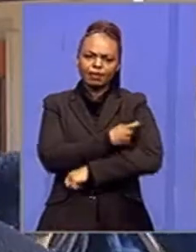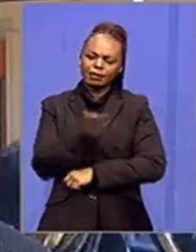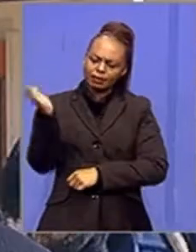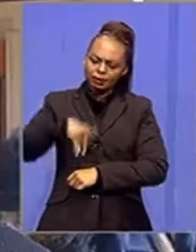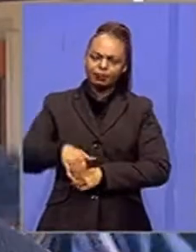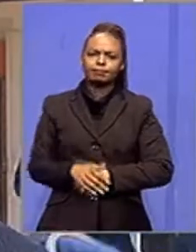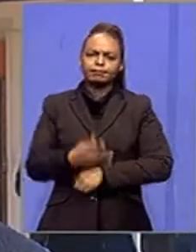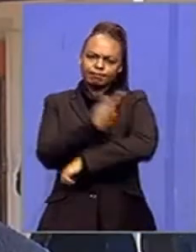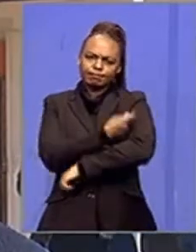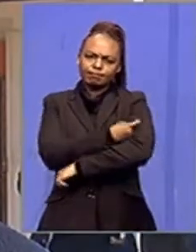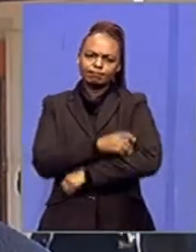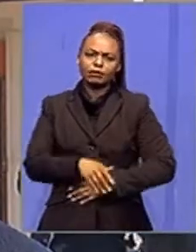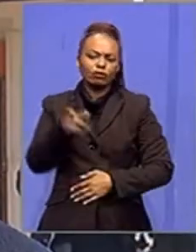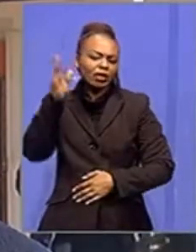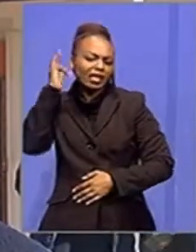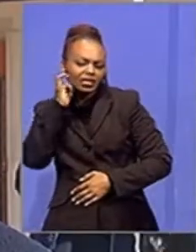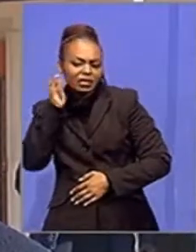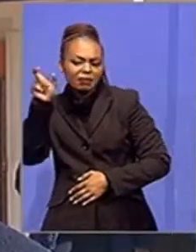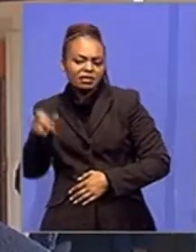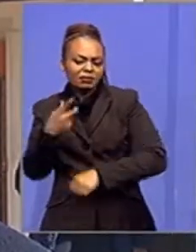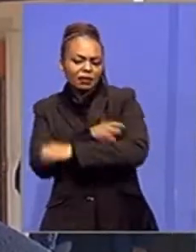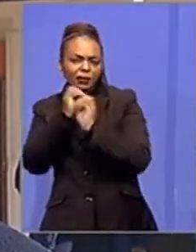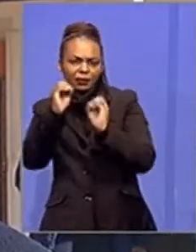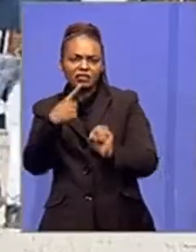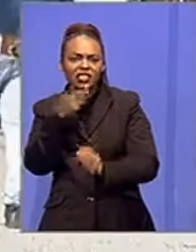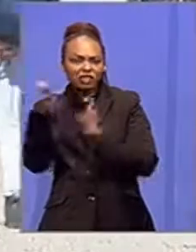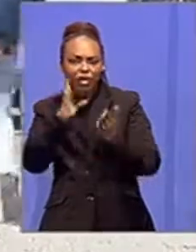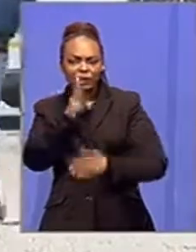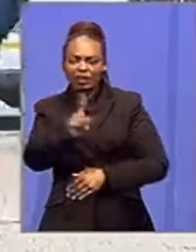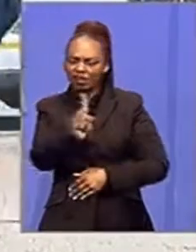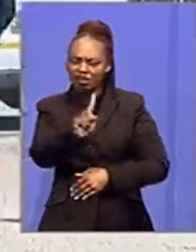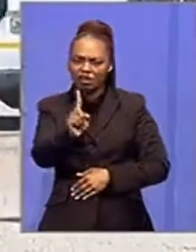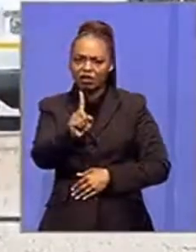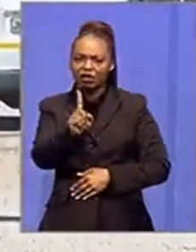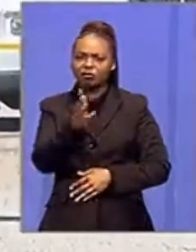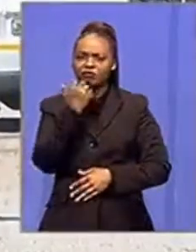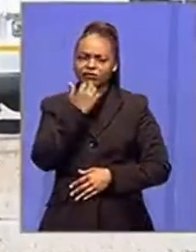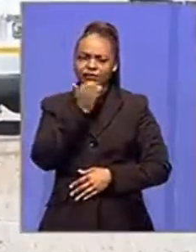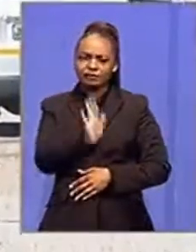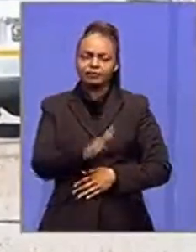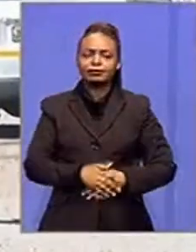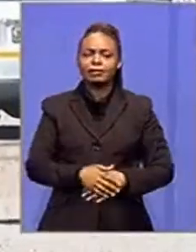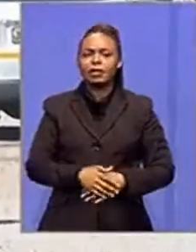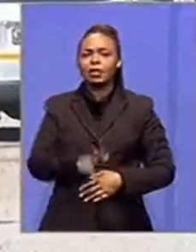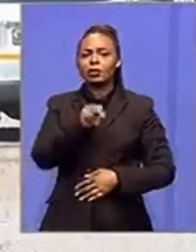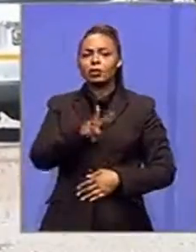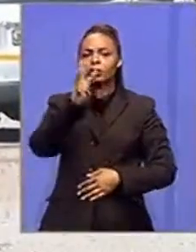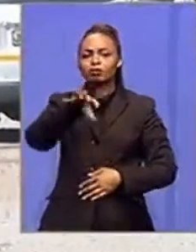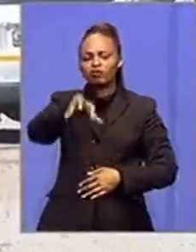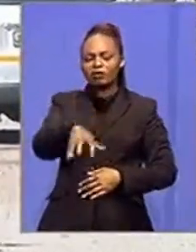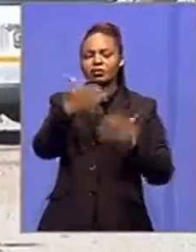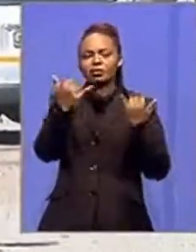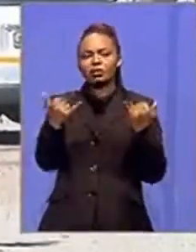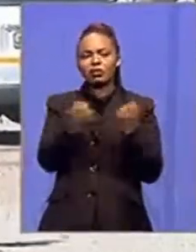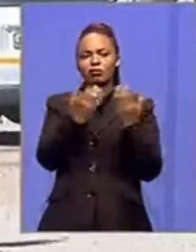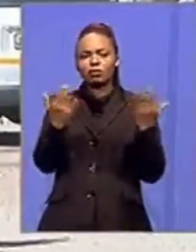la retsa batho ba sa itlhaba ba ntse ba re batho ba tla šwa. Go fihla ga bjale province ya Northwest e setse e entetše batho ba go